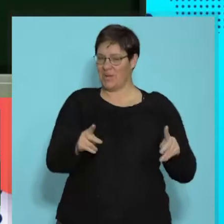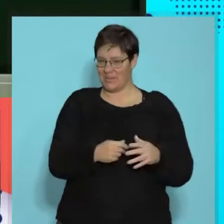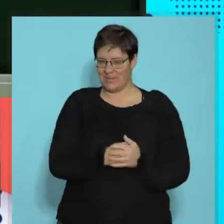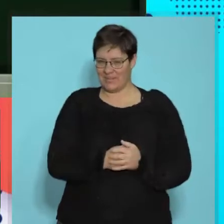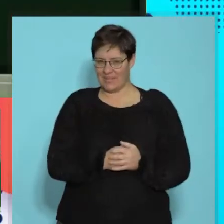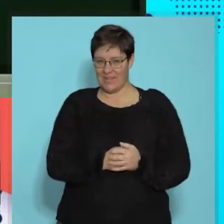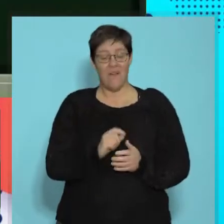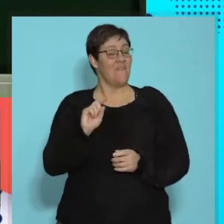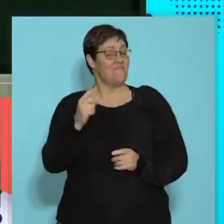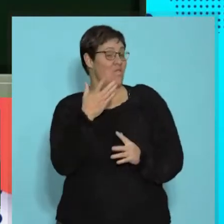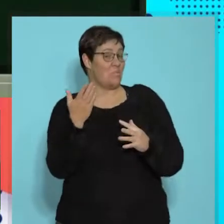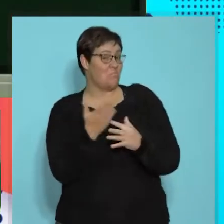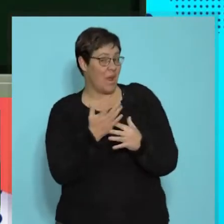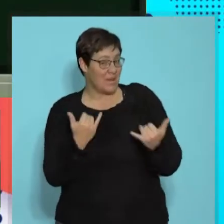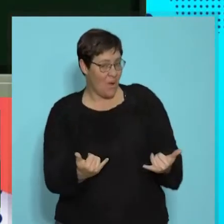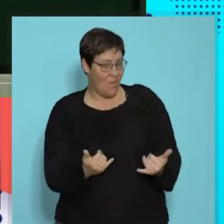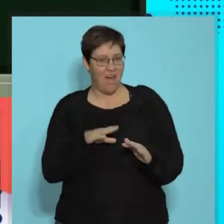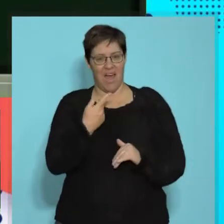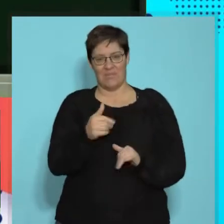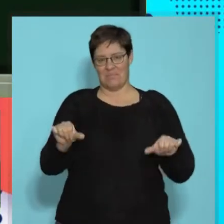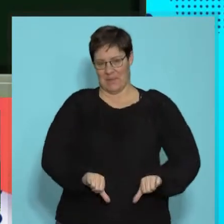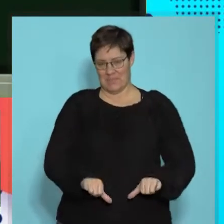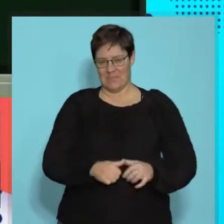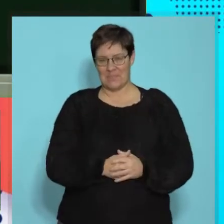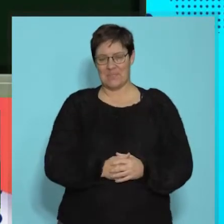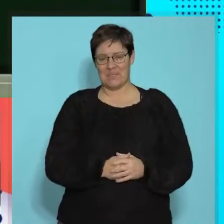afraid we're going to take a quick break. We'll be right back.